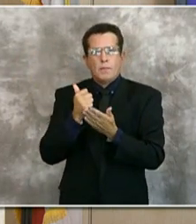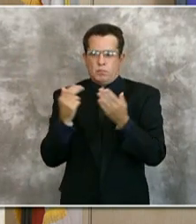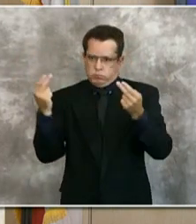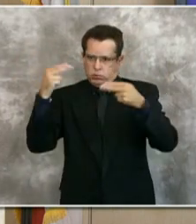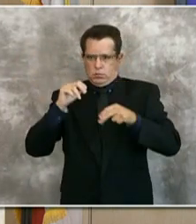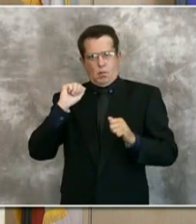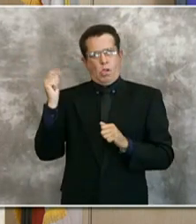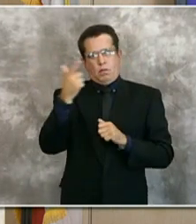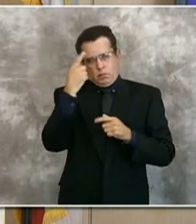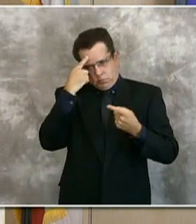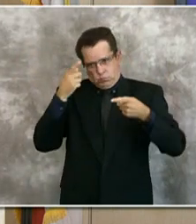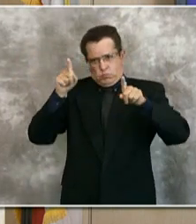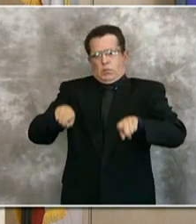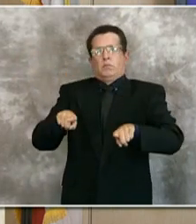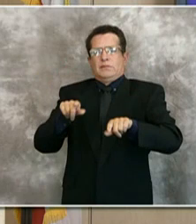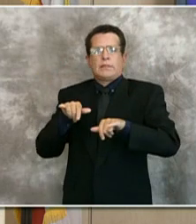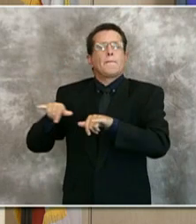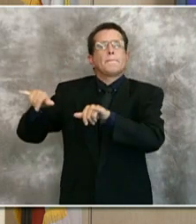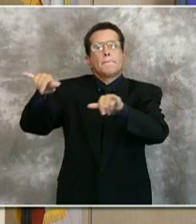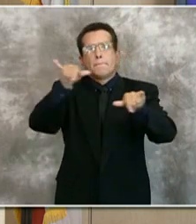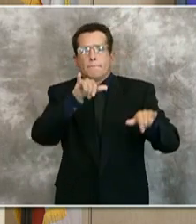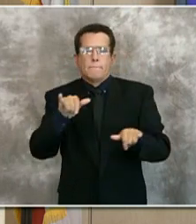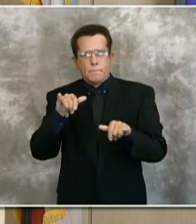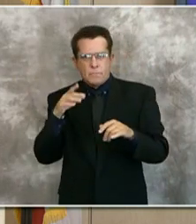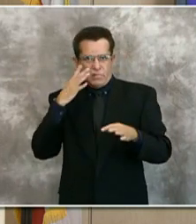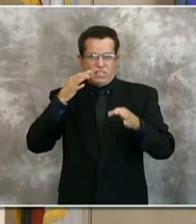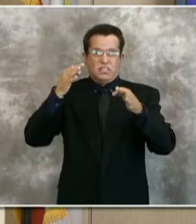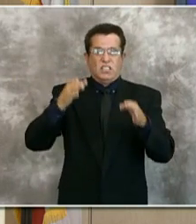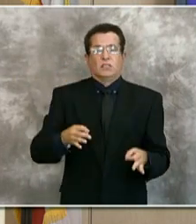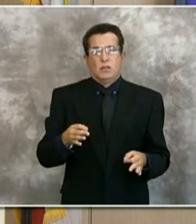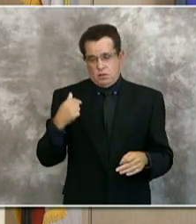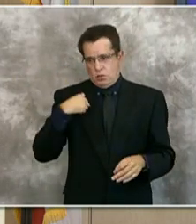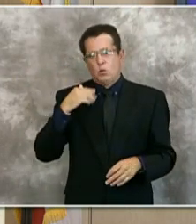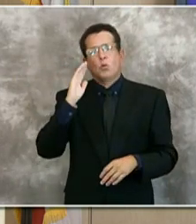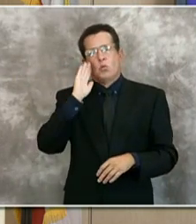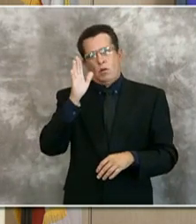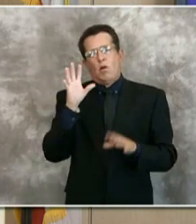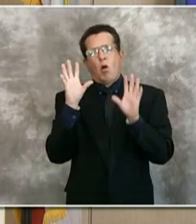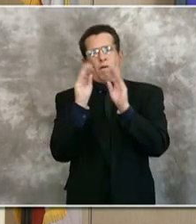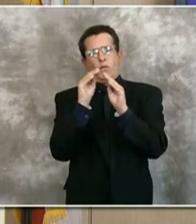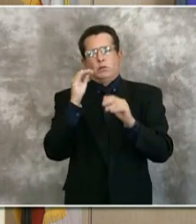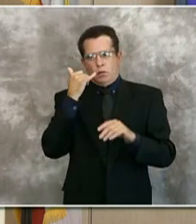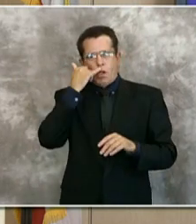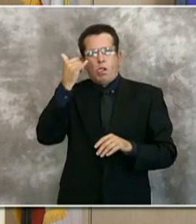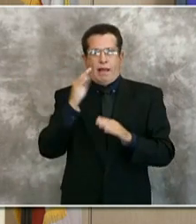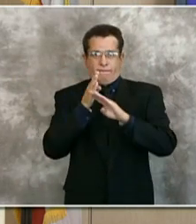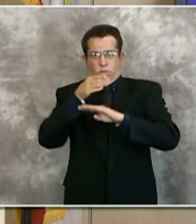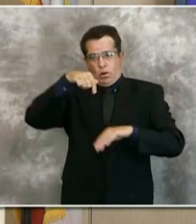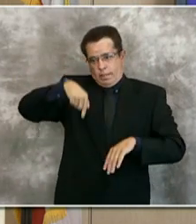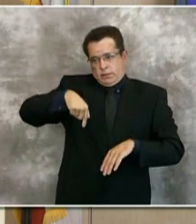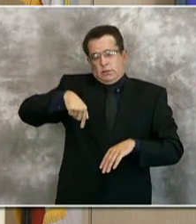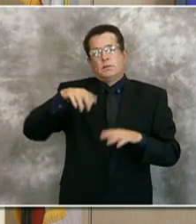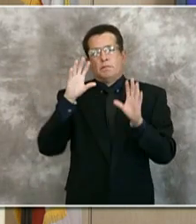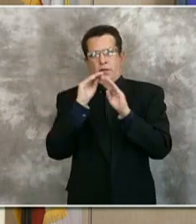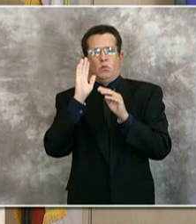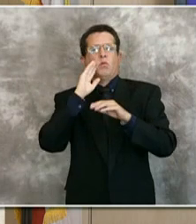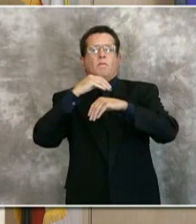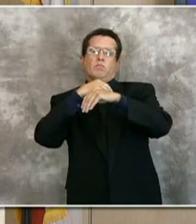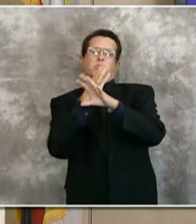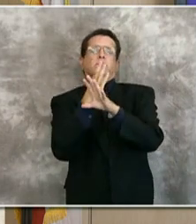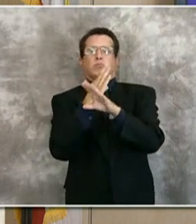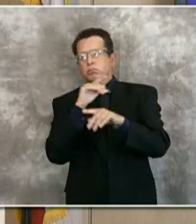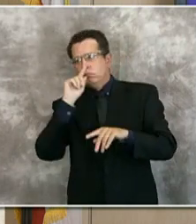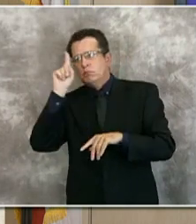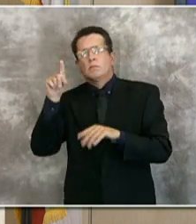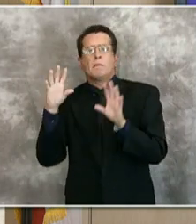that everybody will be on the same page. In fact, I'll be on a conference call with our local city managers after this press conference